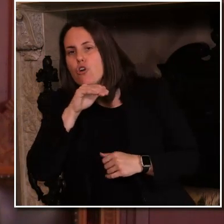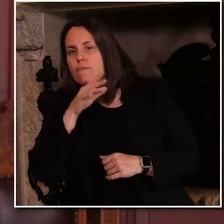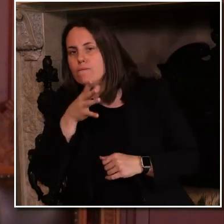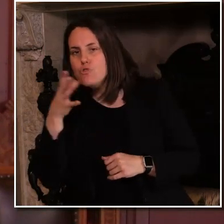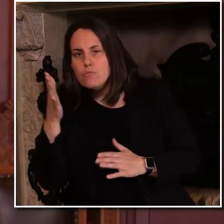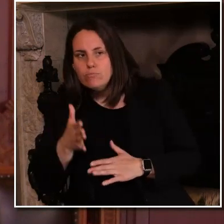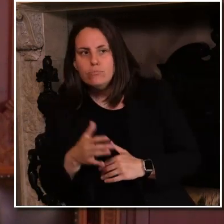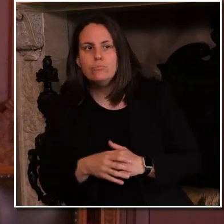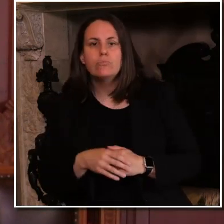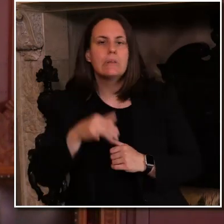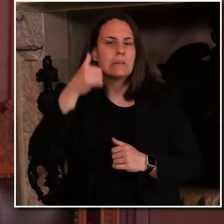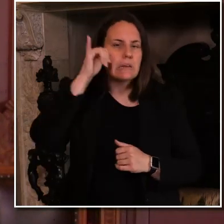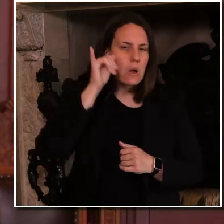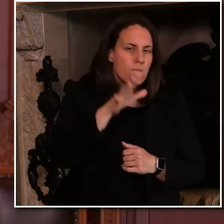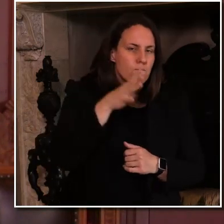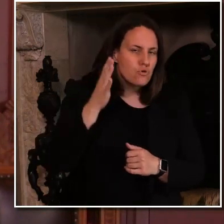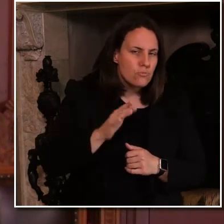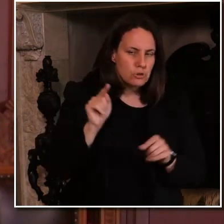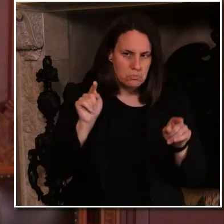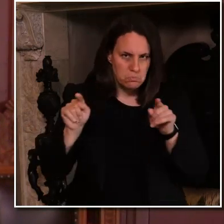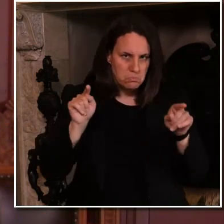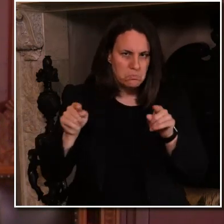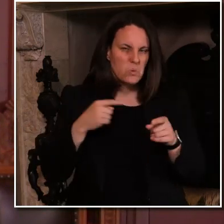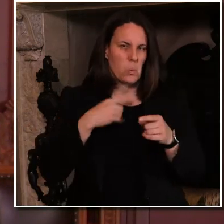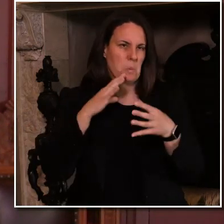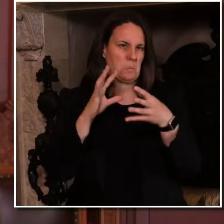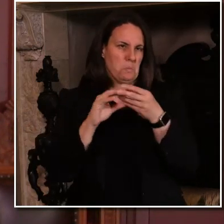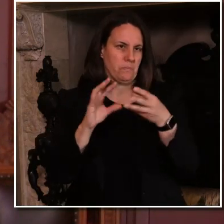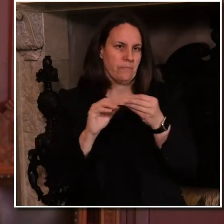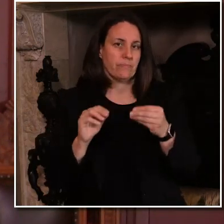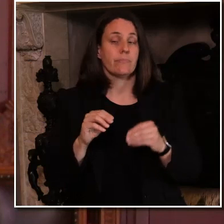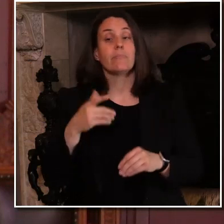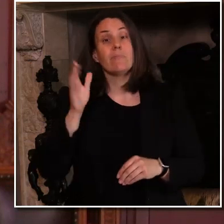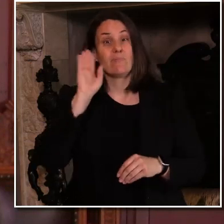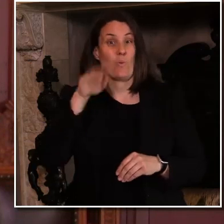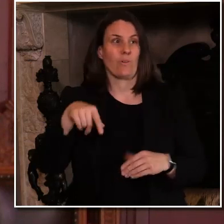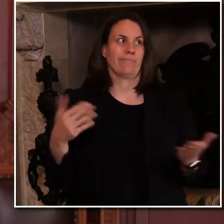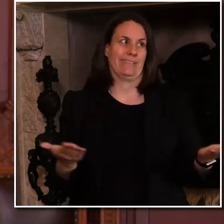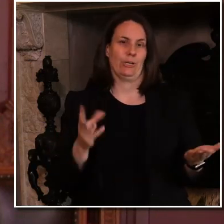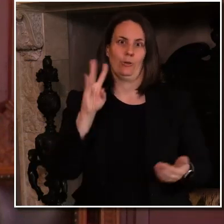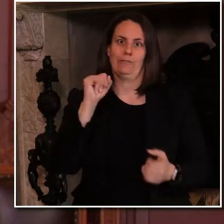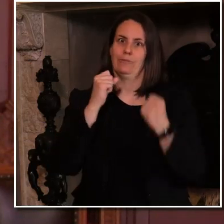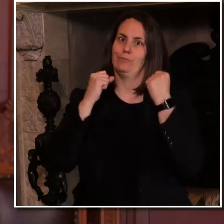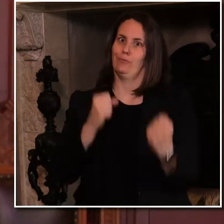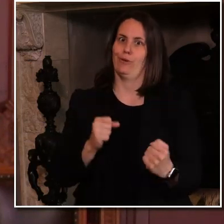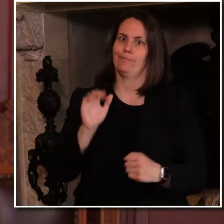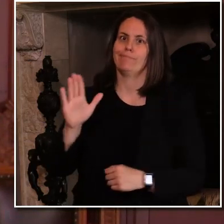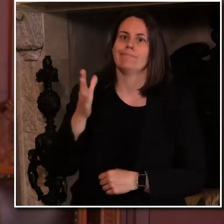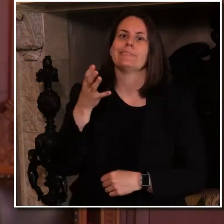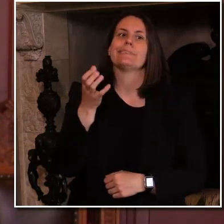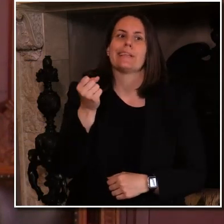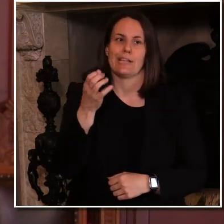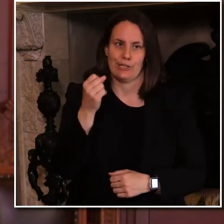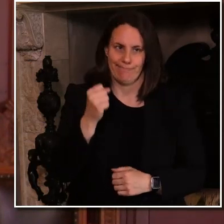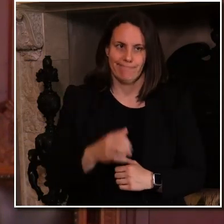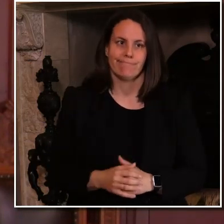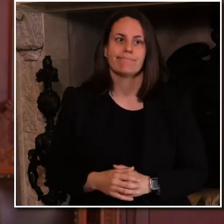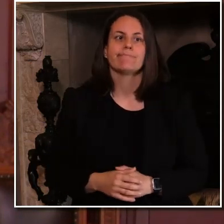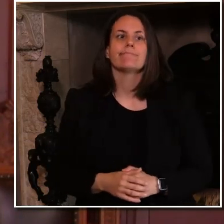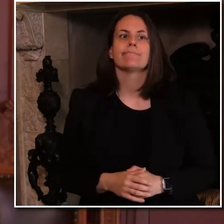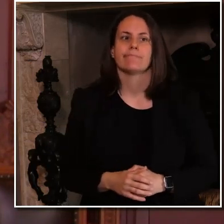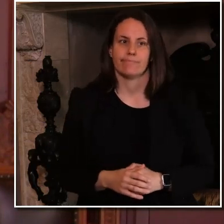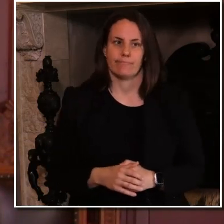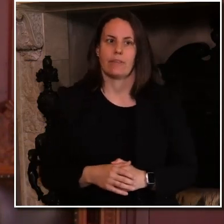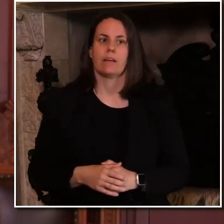cattlemen, and frankly dairy producers in the state. In the dairy industry, for example, people are culling their herds